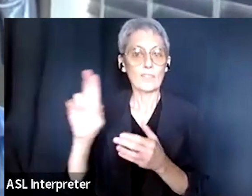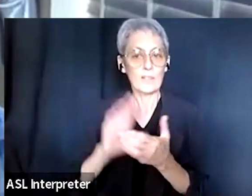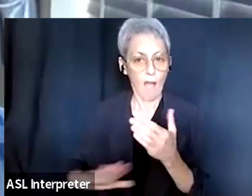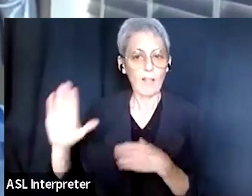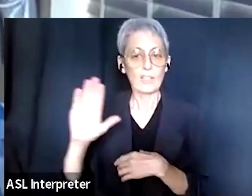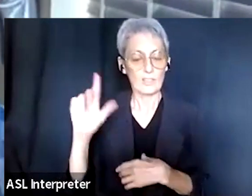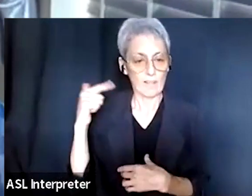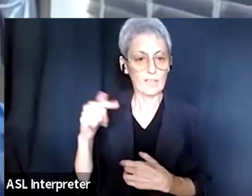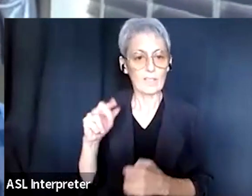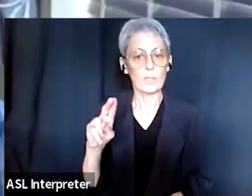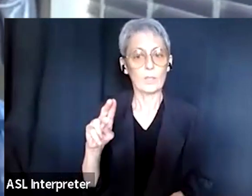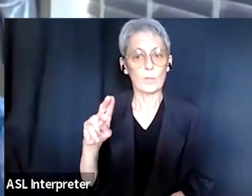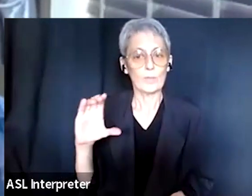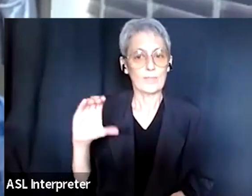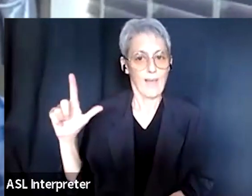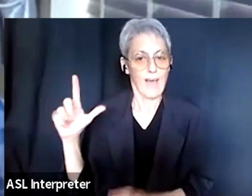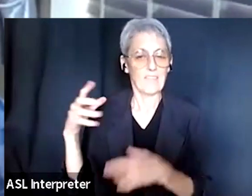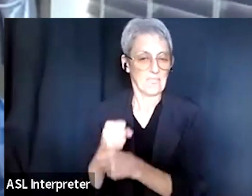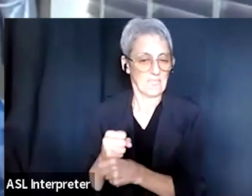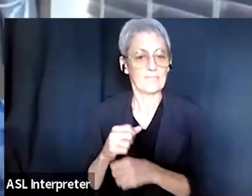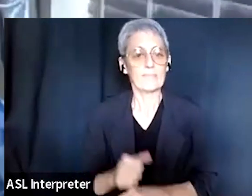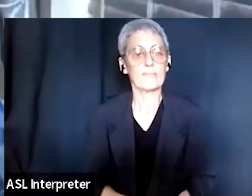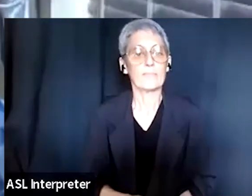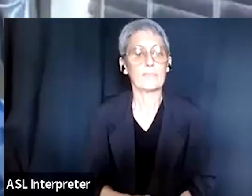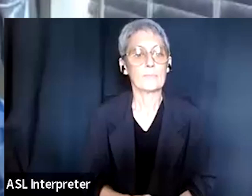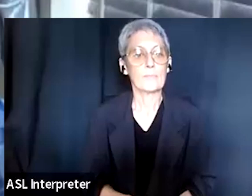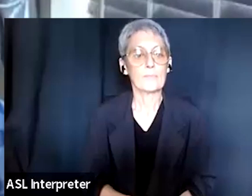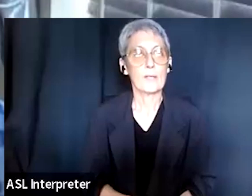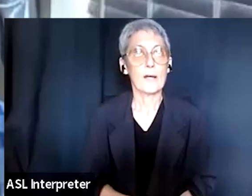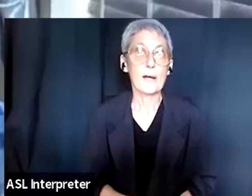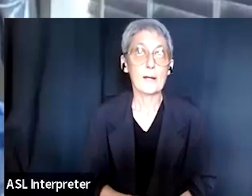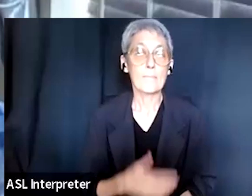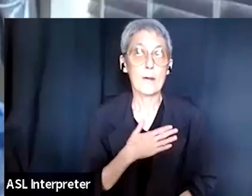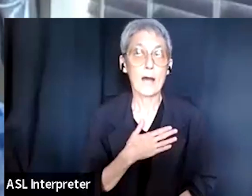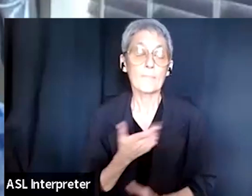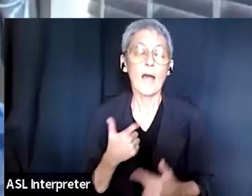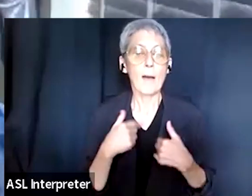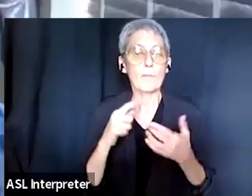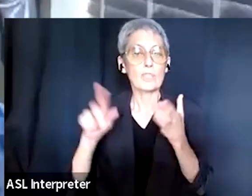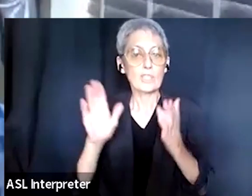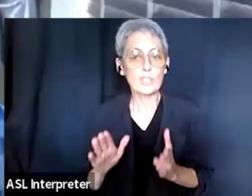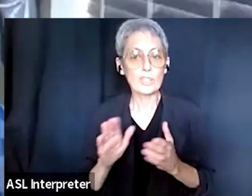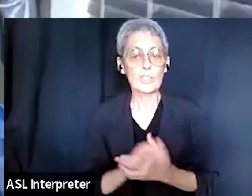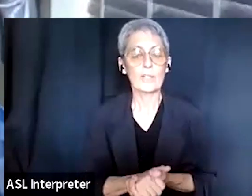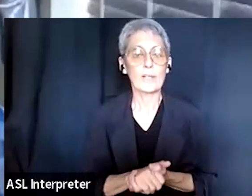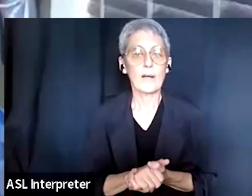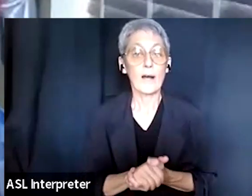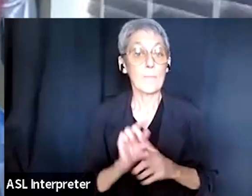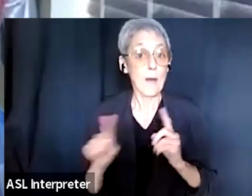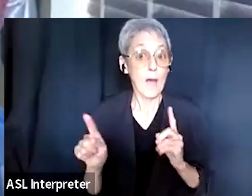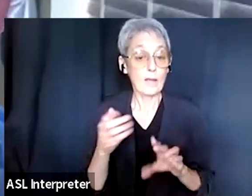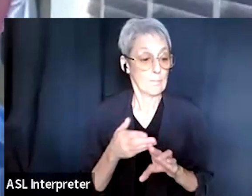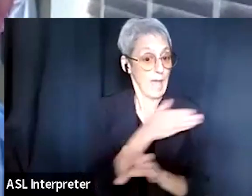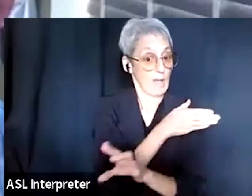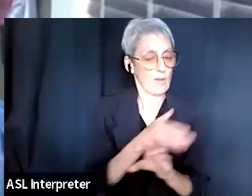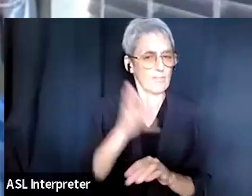IOE UCL for short. I'm a researcher, but my background a long time ago,